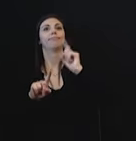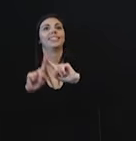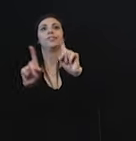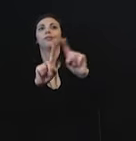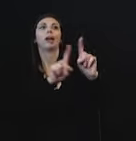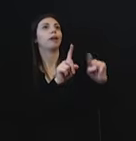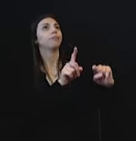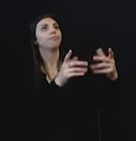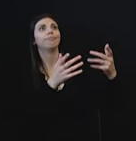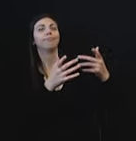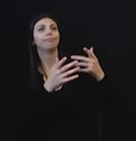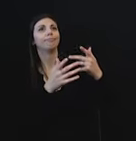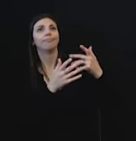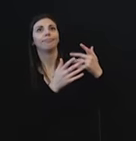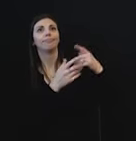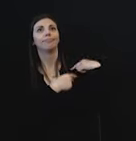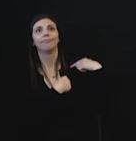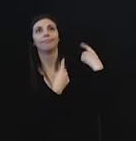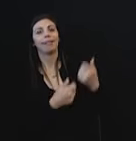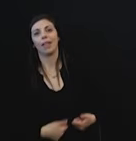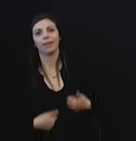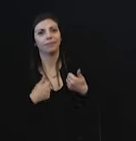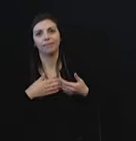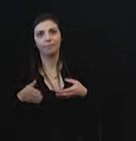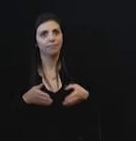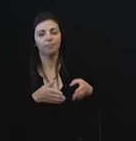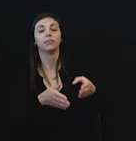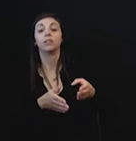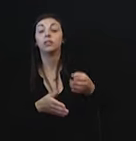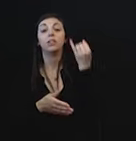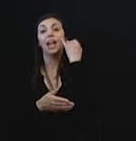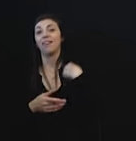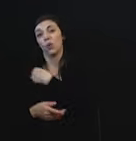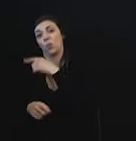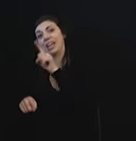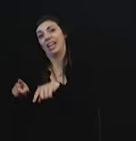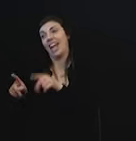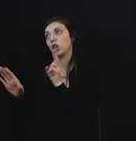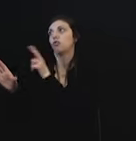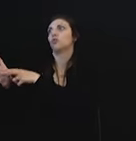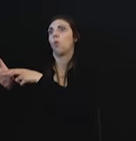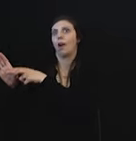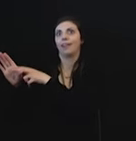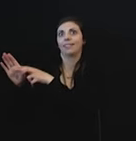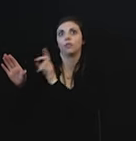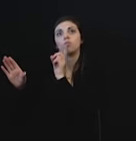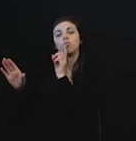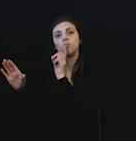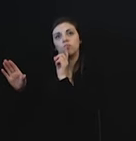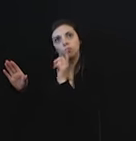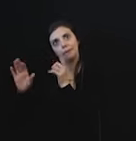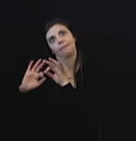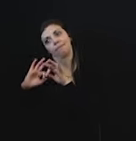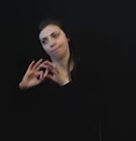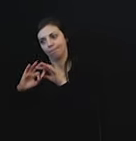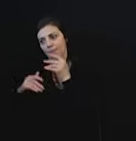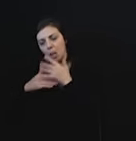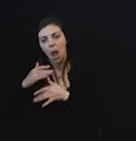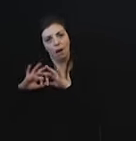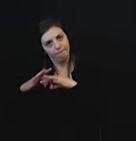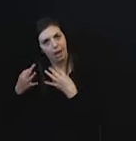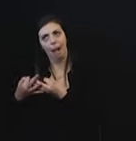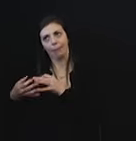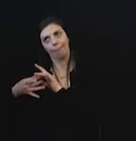the opportunity that if we're not able to gather with our blood family, we can gather with our spiritual family. And so I want